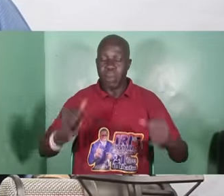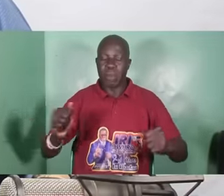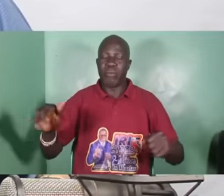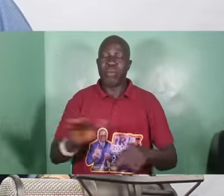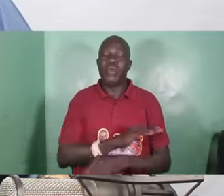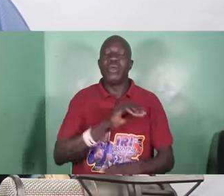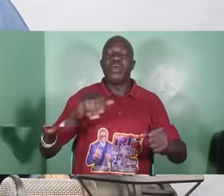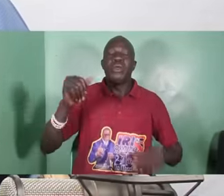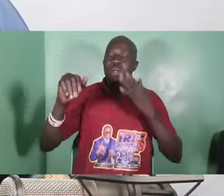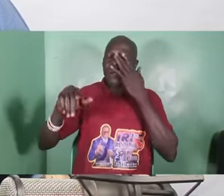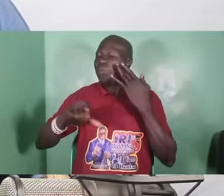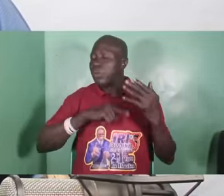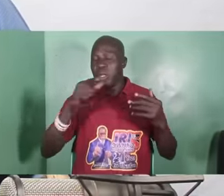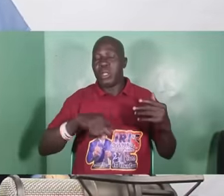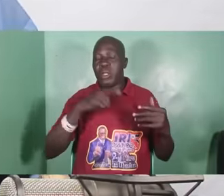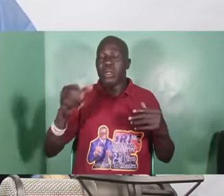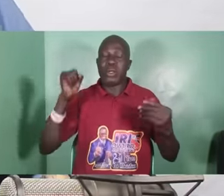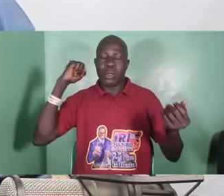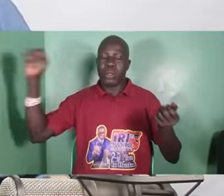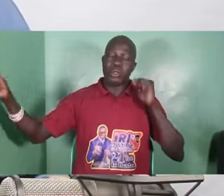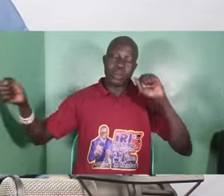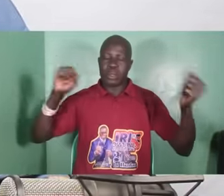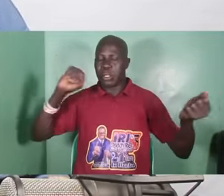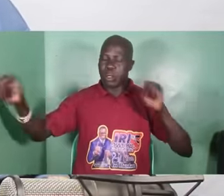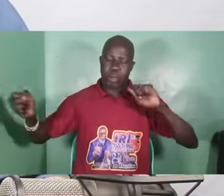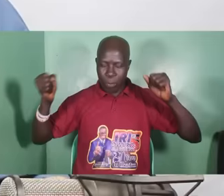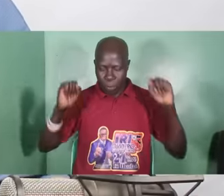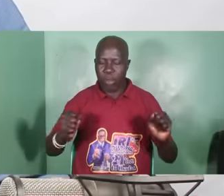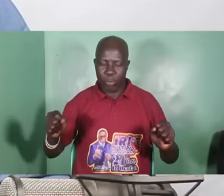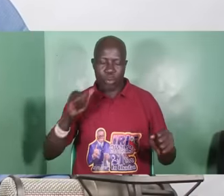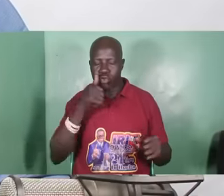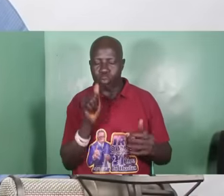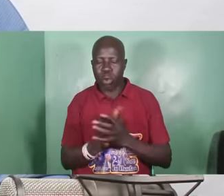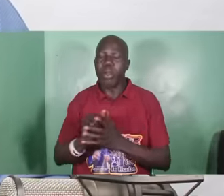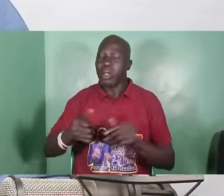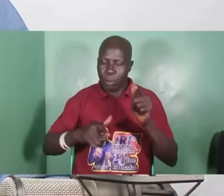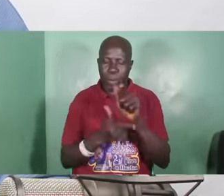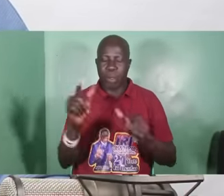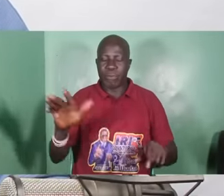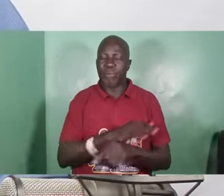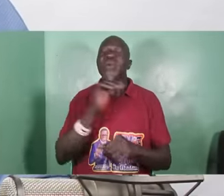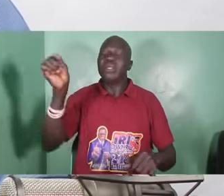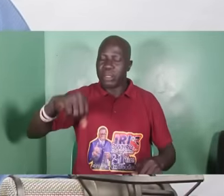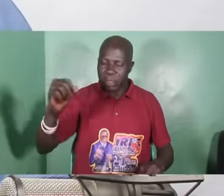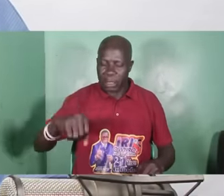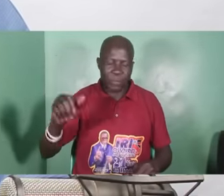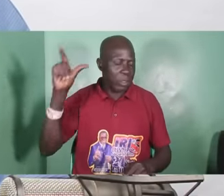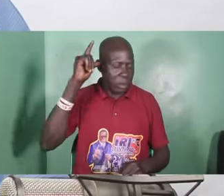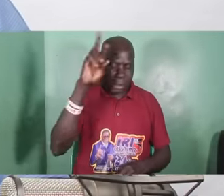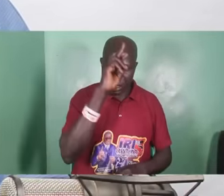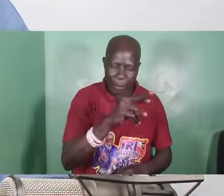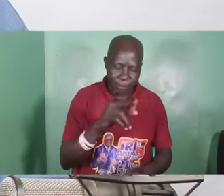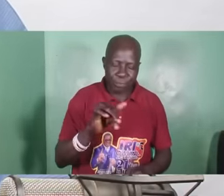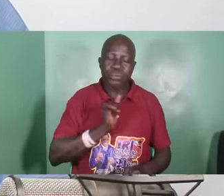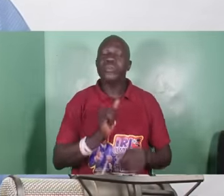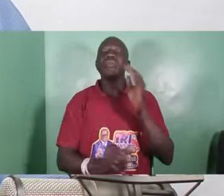powerful way. Suru le. Suru le re stadium. O ma le lati omo. O ma le lati omo. O ma le agbara. It will be powerful. Bene. Yes. Ẹgbọ́n sa. Lizzie